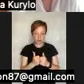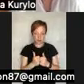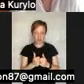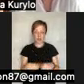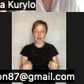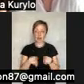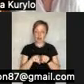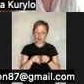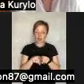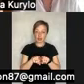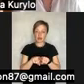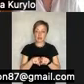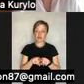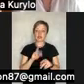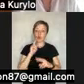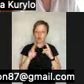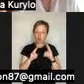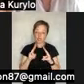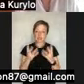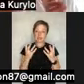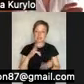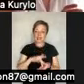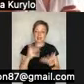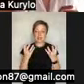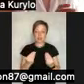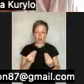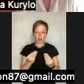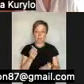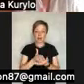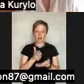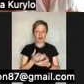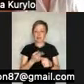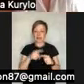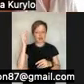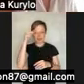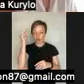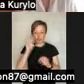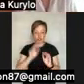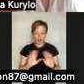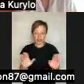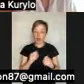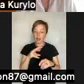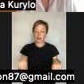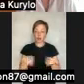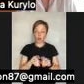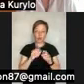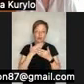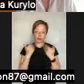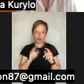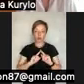the sufficient numbers but there is a remark that we need to make because the daycare center is not education